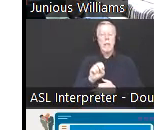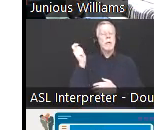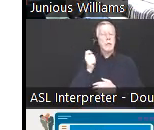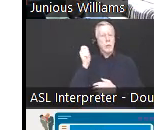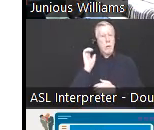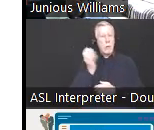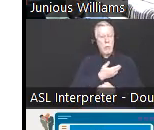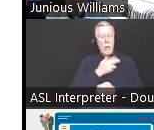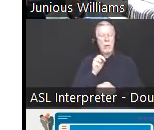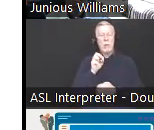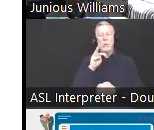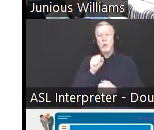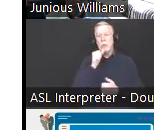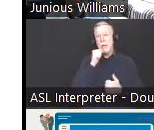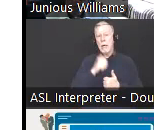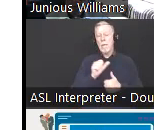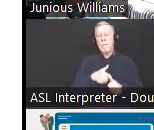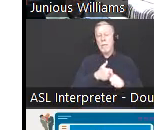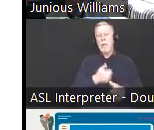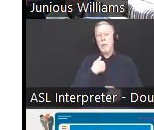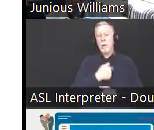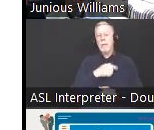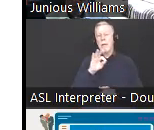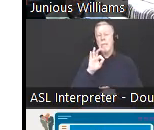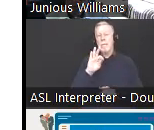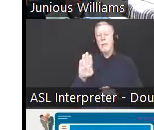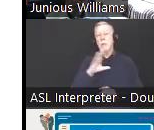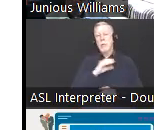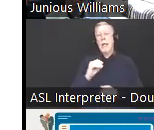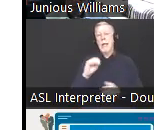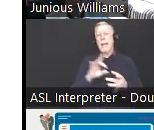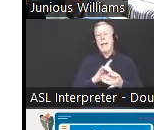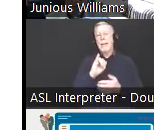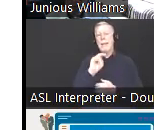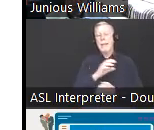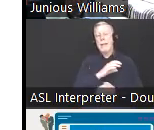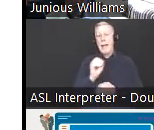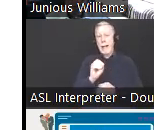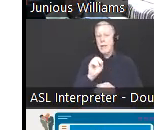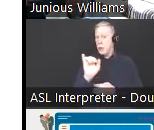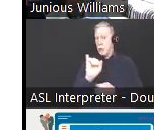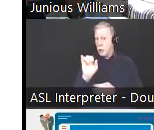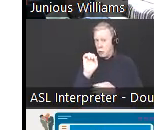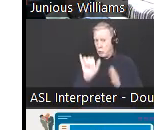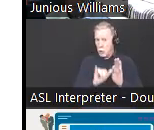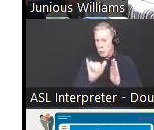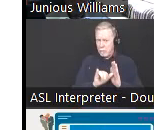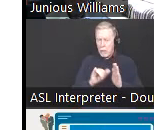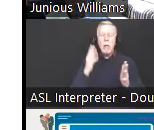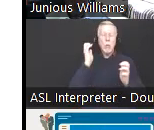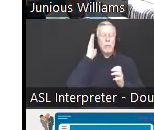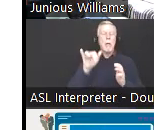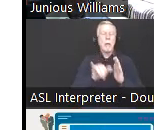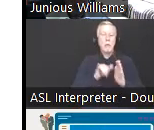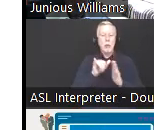us on Facebook, LinkedIn, and YouTube. So this will also be posted on YouTube if you wanted to share with your colleagues.